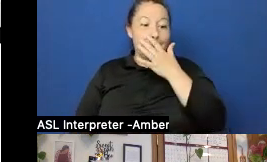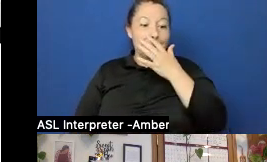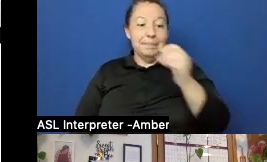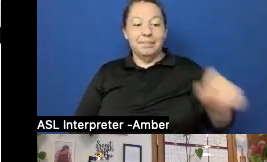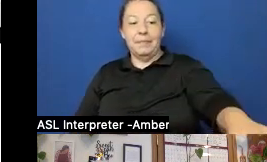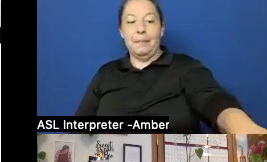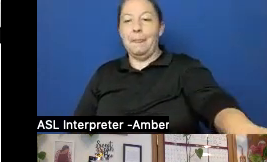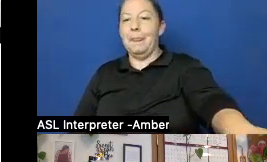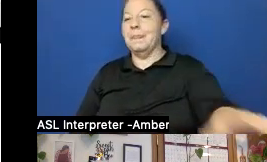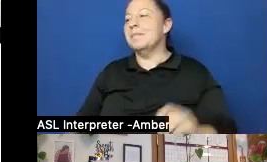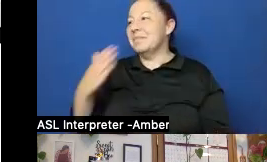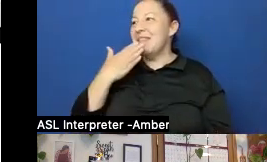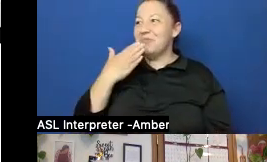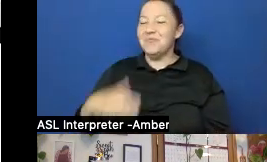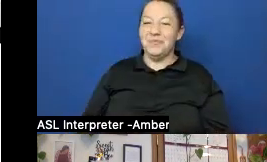Thank you.